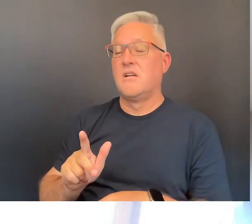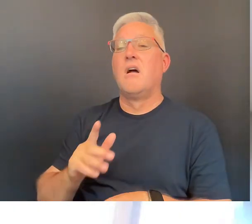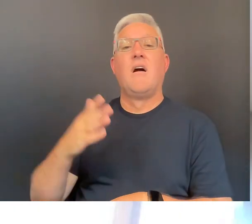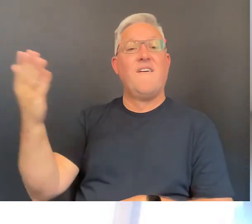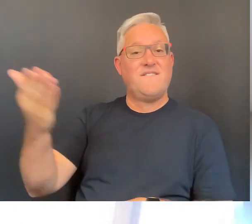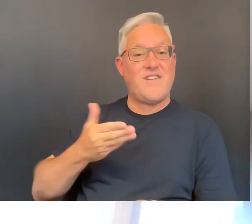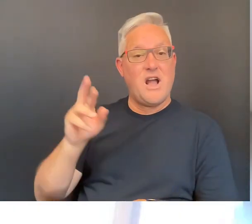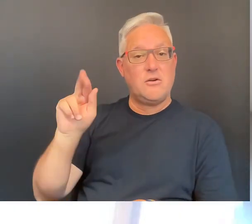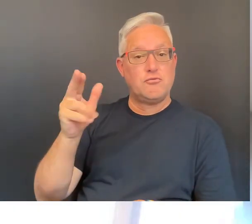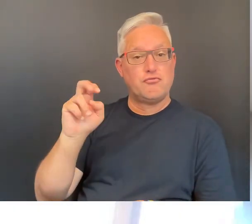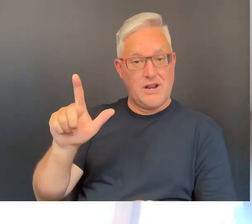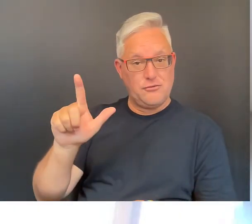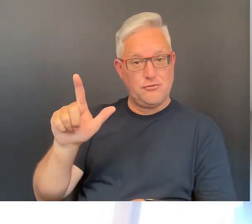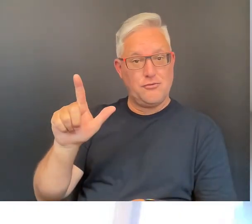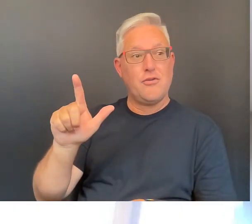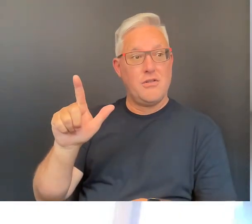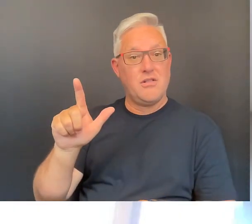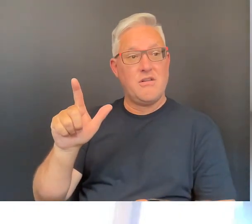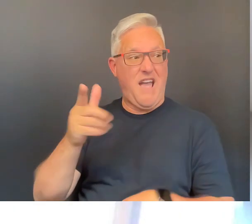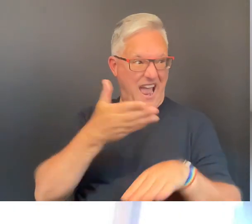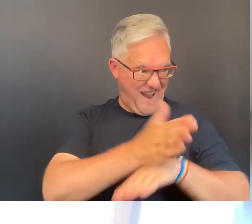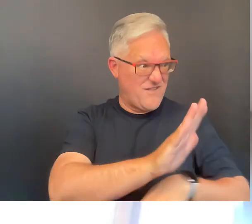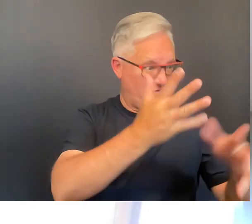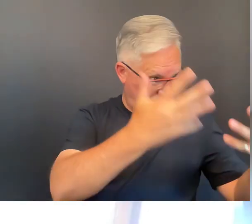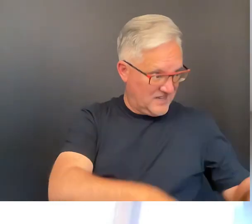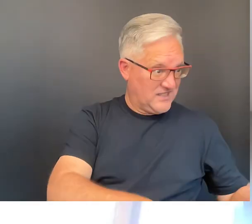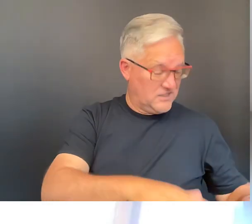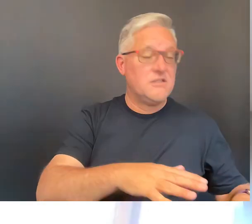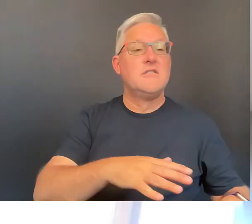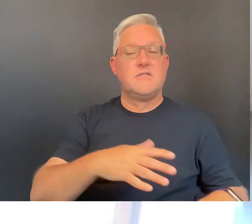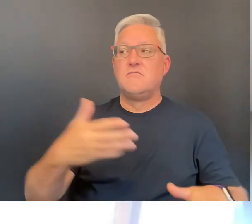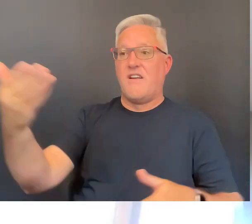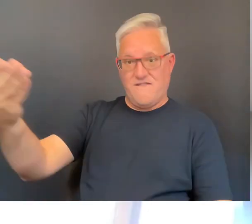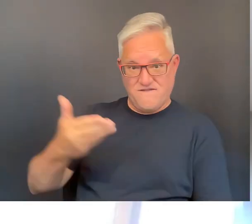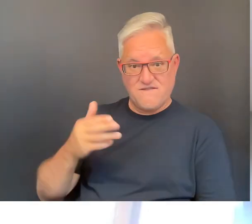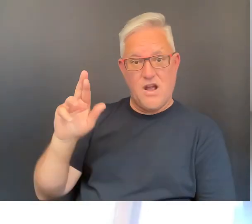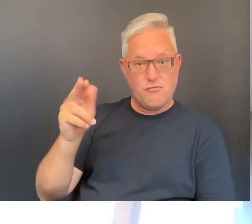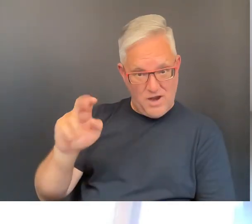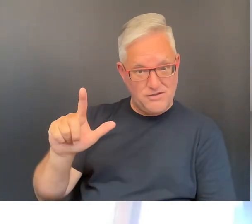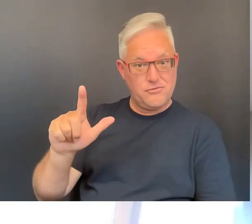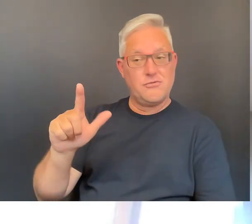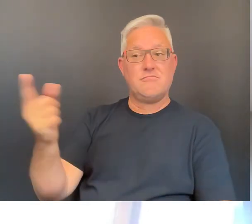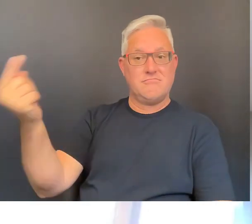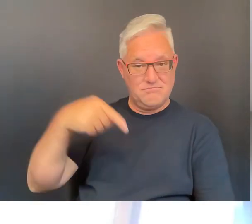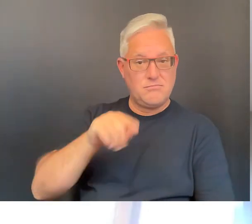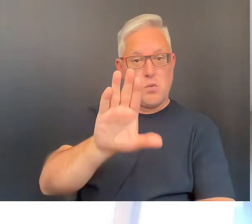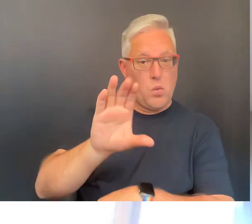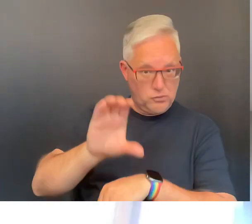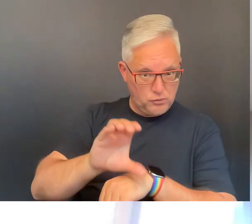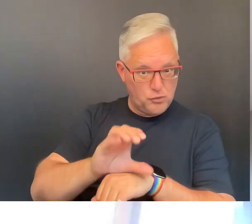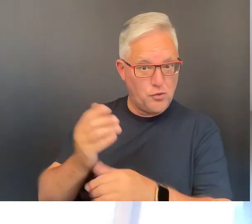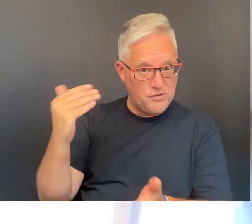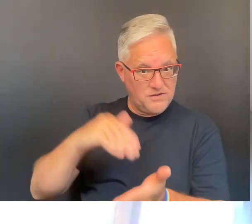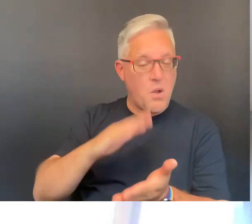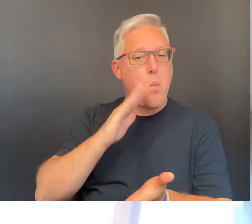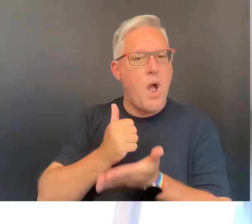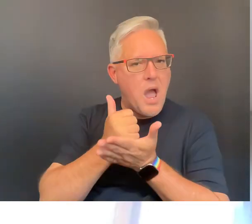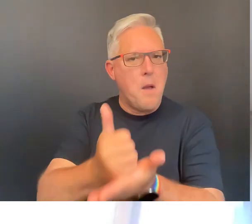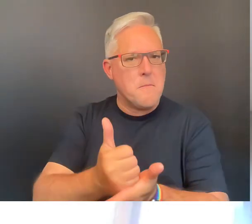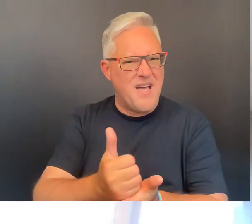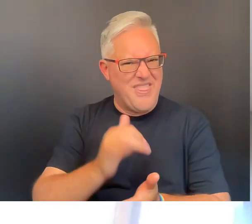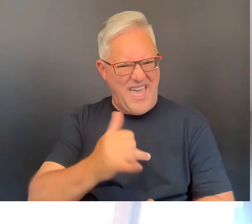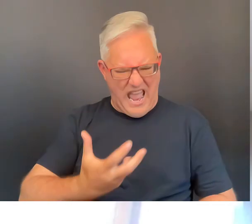again after that gathering, post event, to your church and unpack